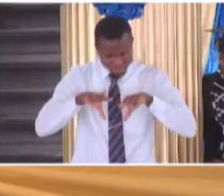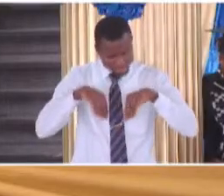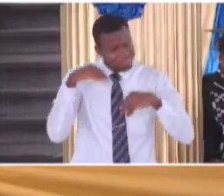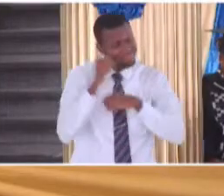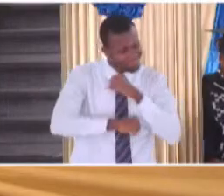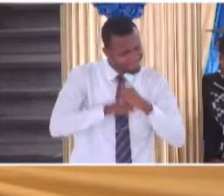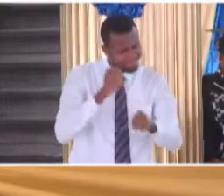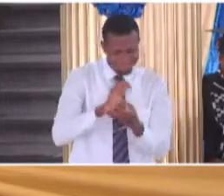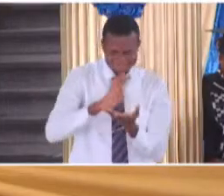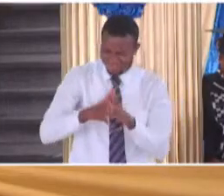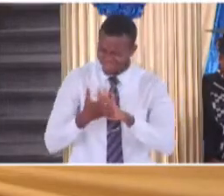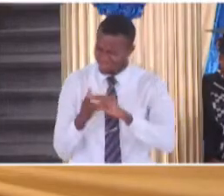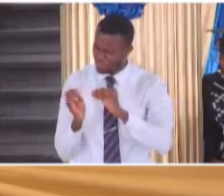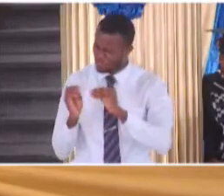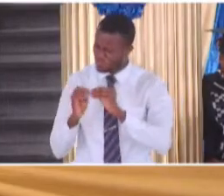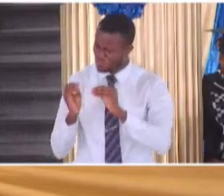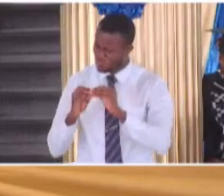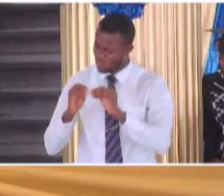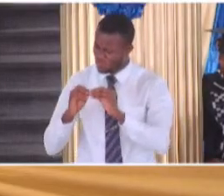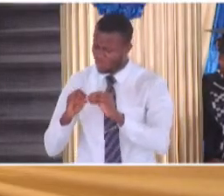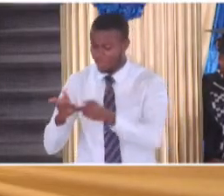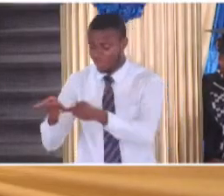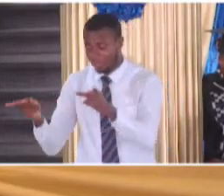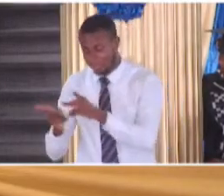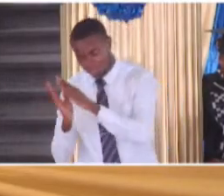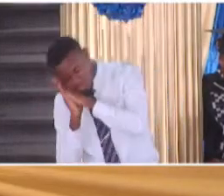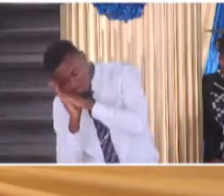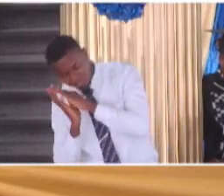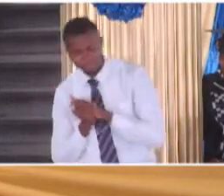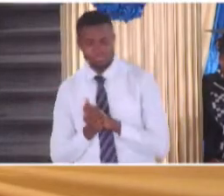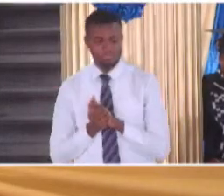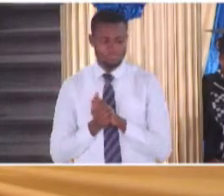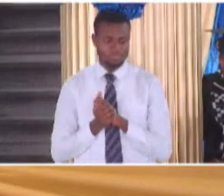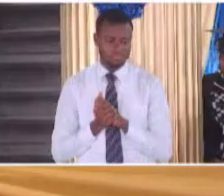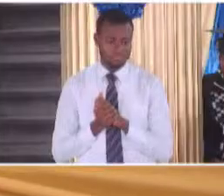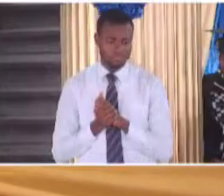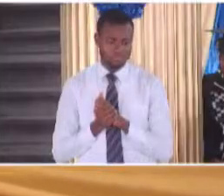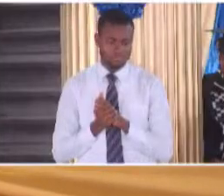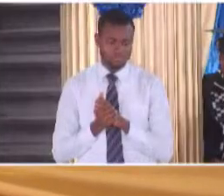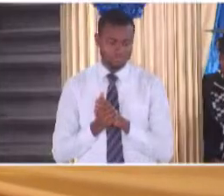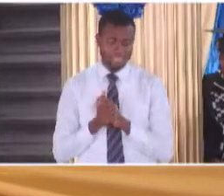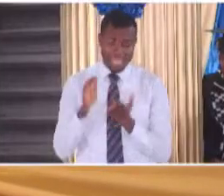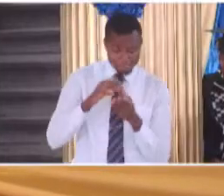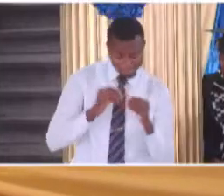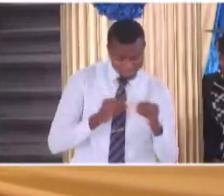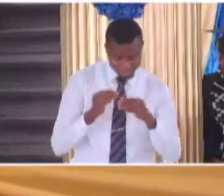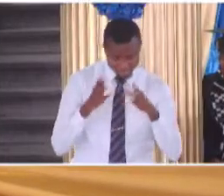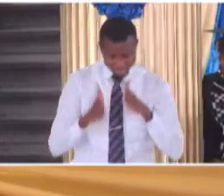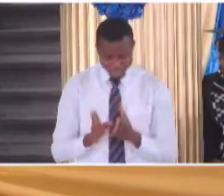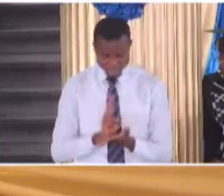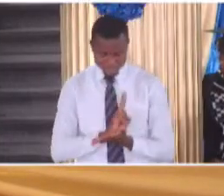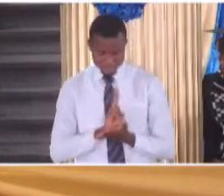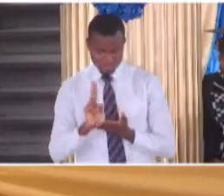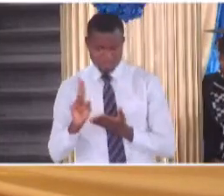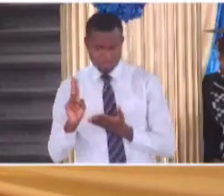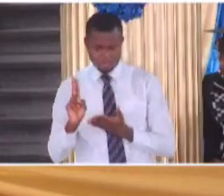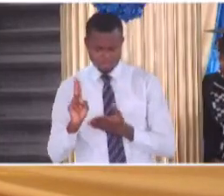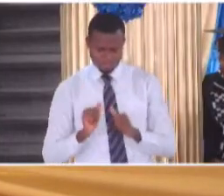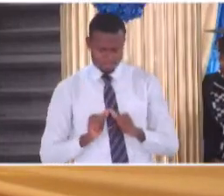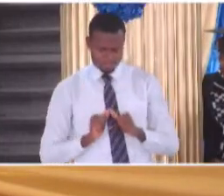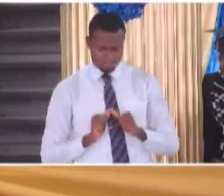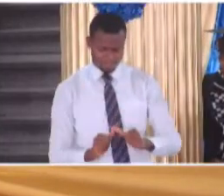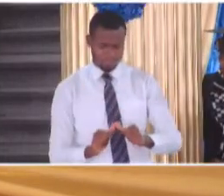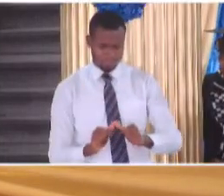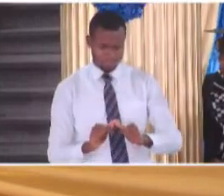far exceeds the available number of bed spaces. Management of the university is committed